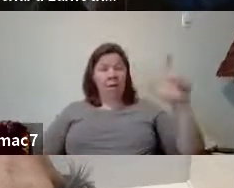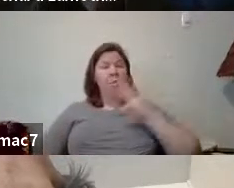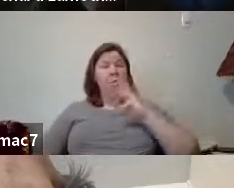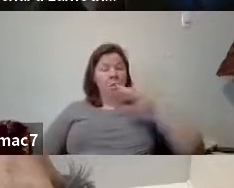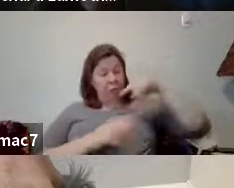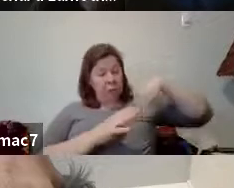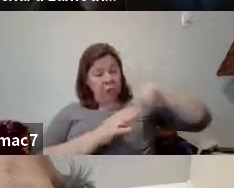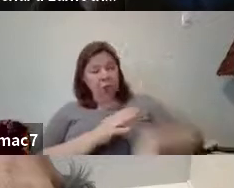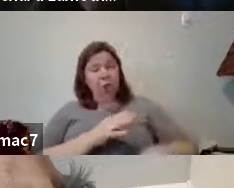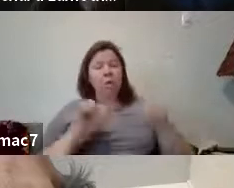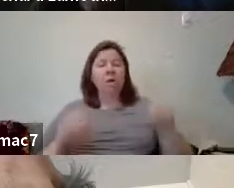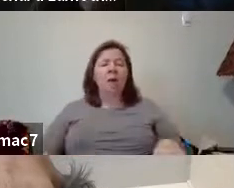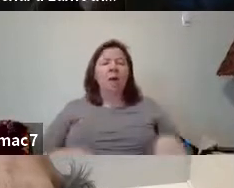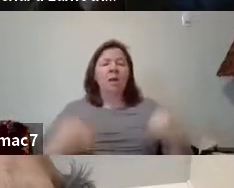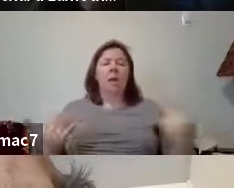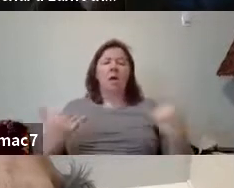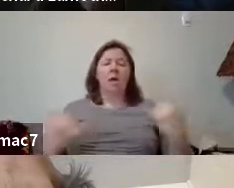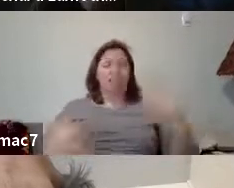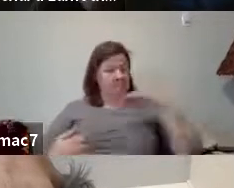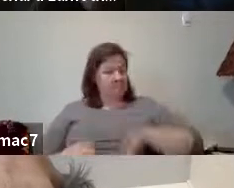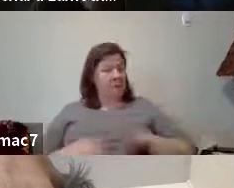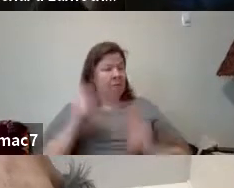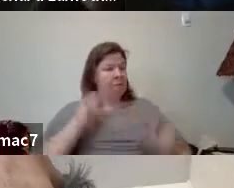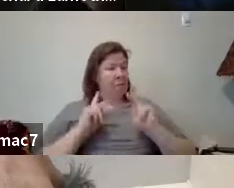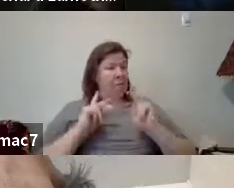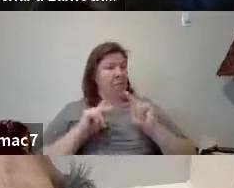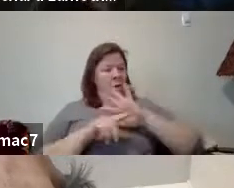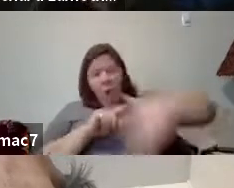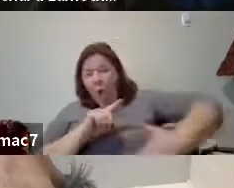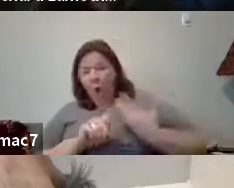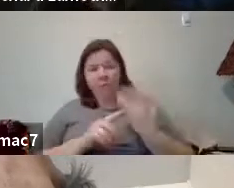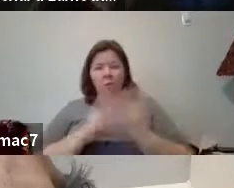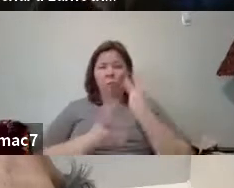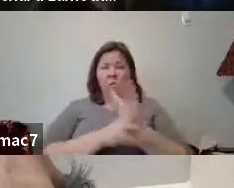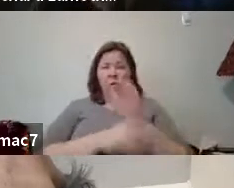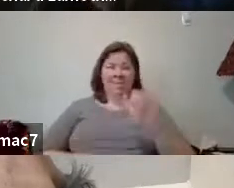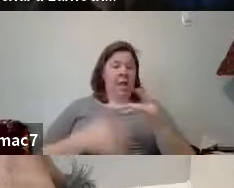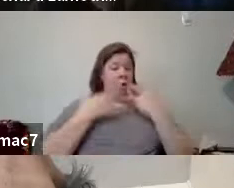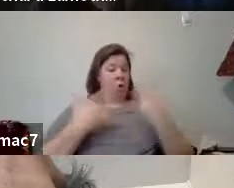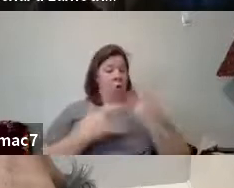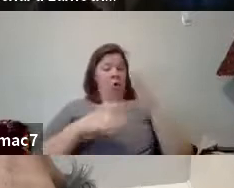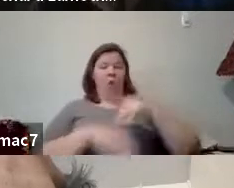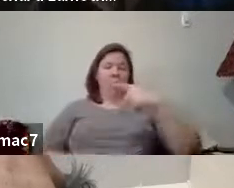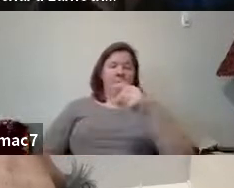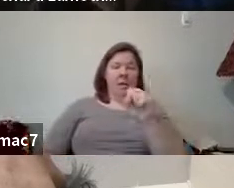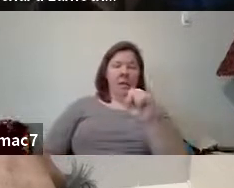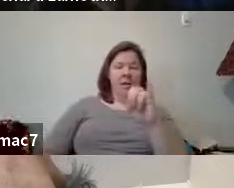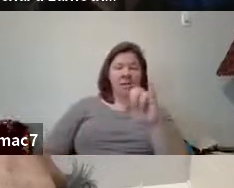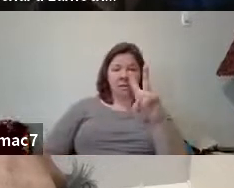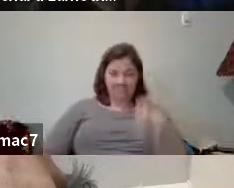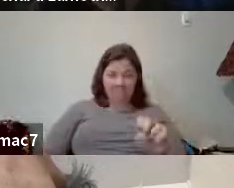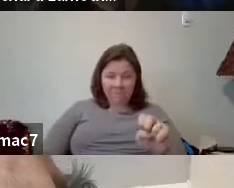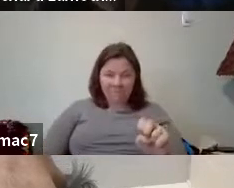can do all kinds of things that will benefit people all over the world. So that's the heart of ONPASSIVE. And Ash has shown